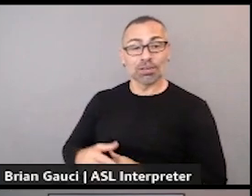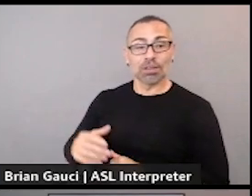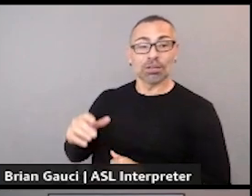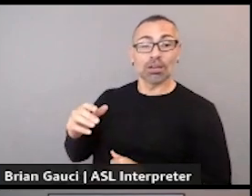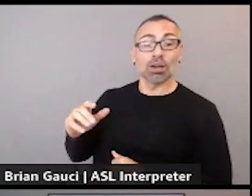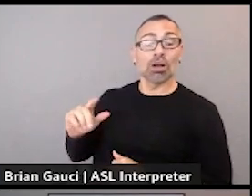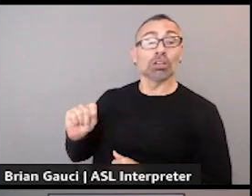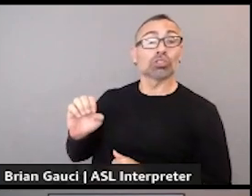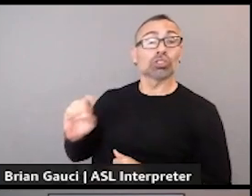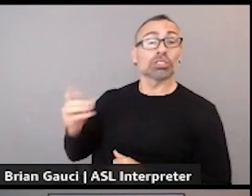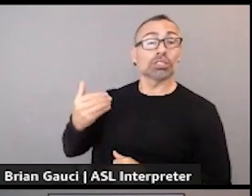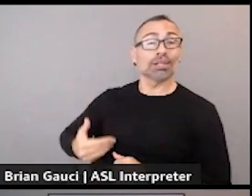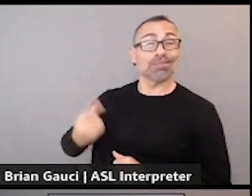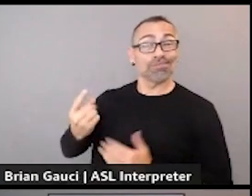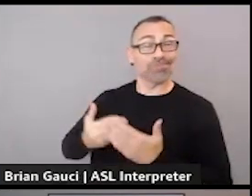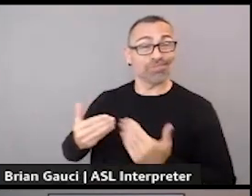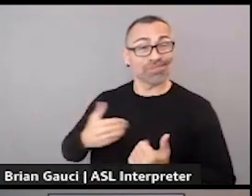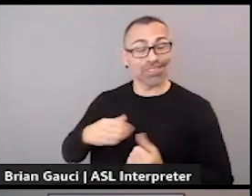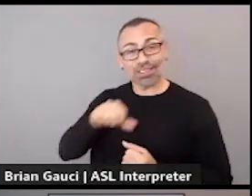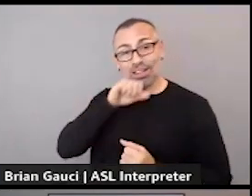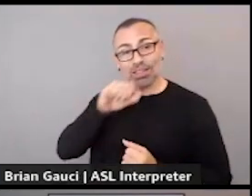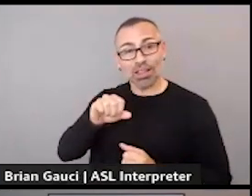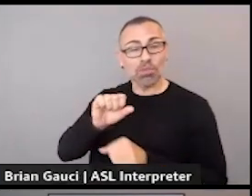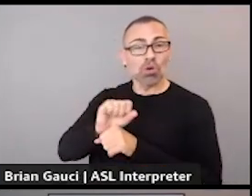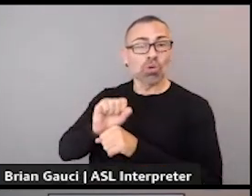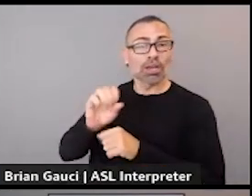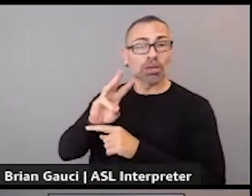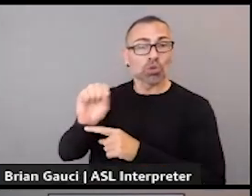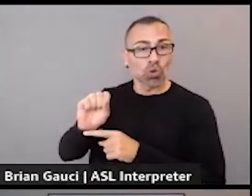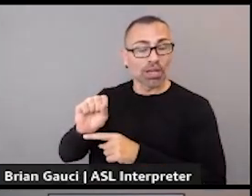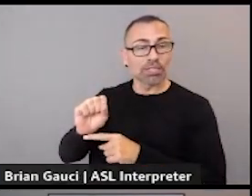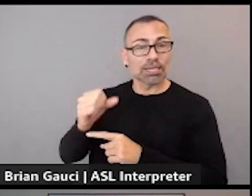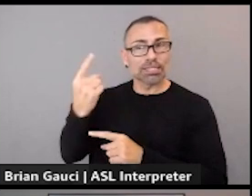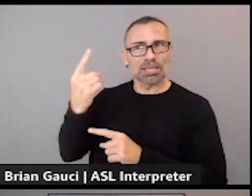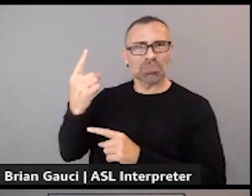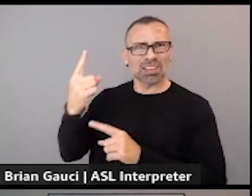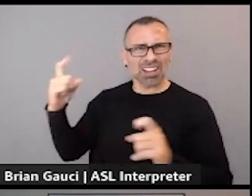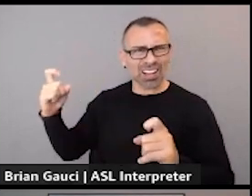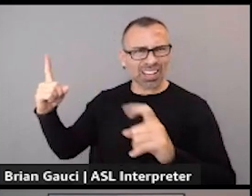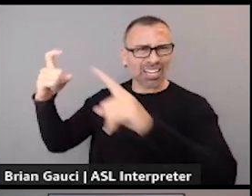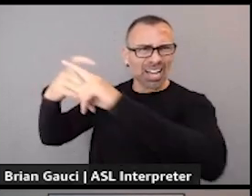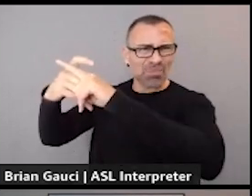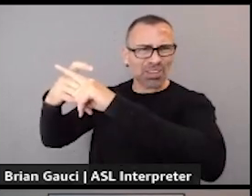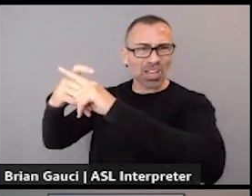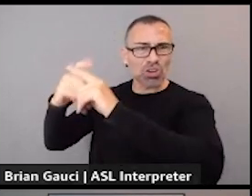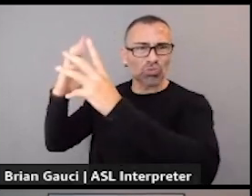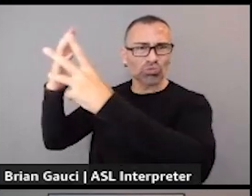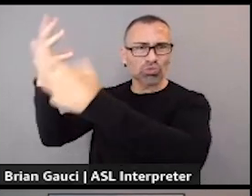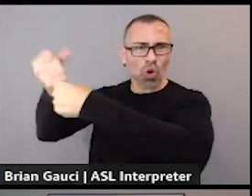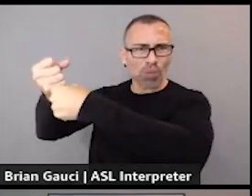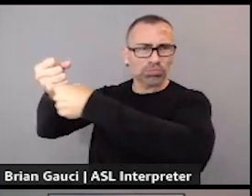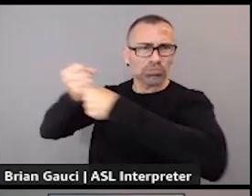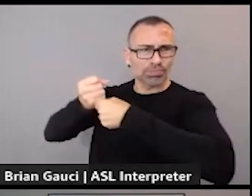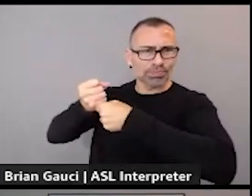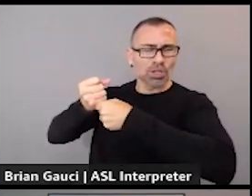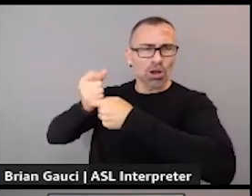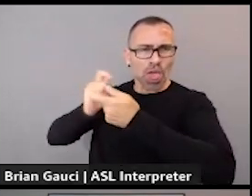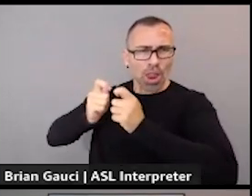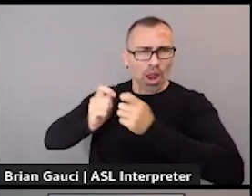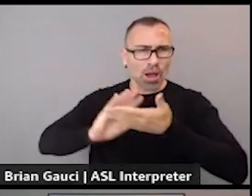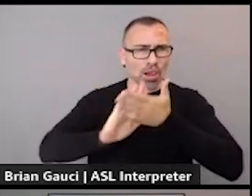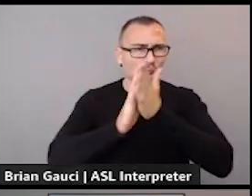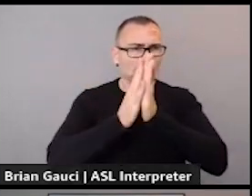piece of hardware that is implementing some of the wildest stuff I've ever heard is cool. It's very cool. Yeah. All right, I'll